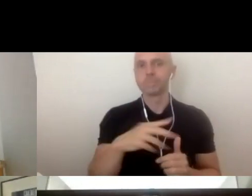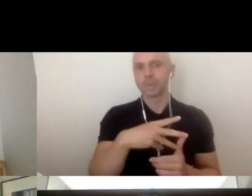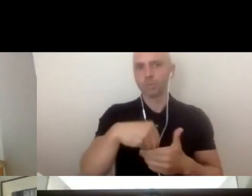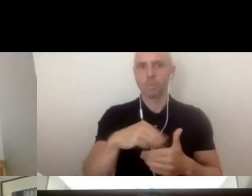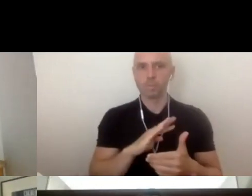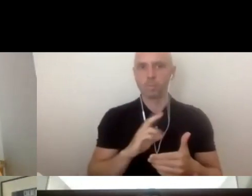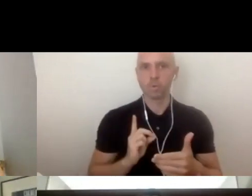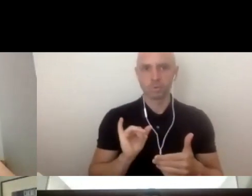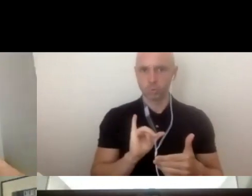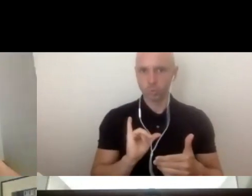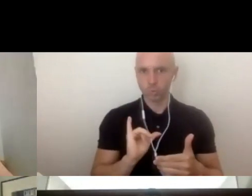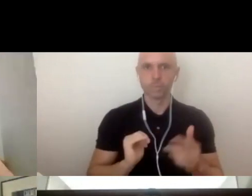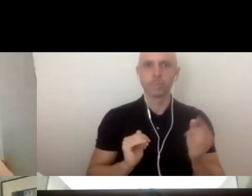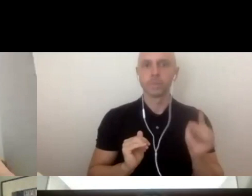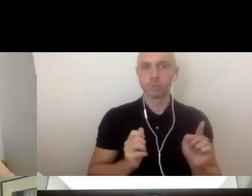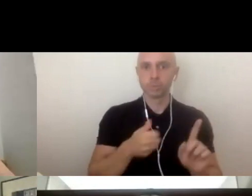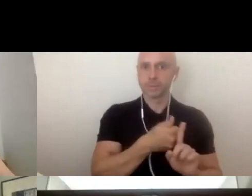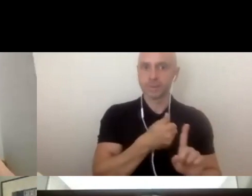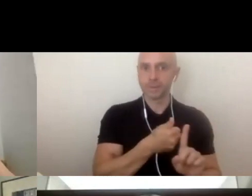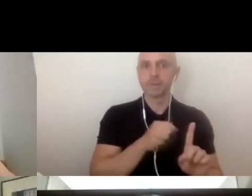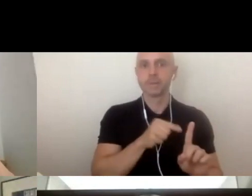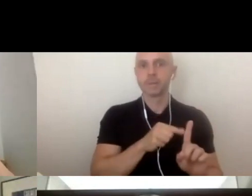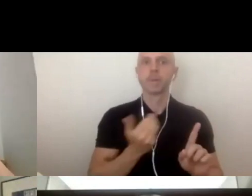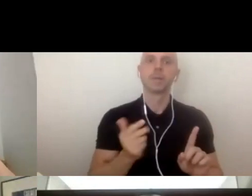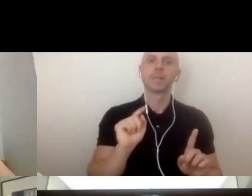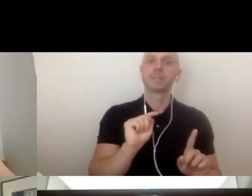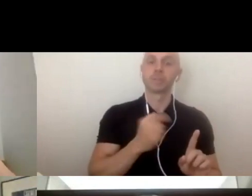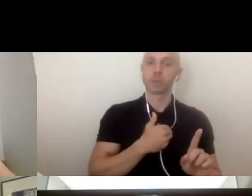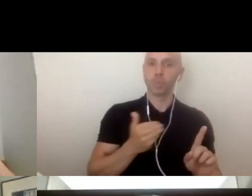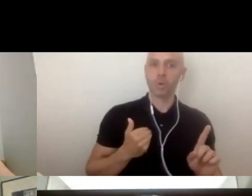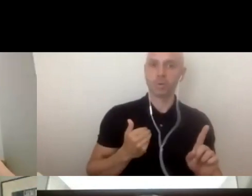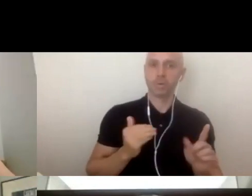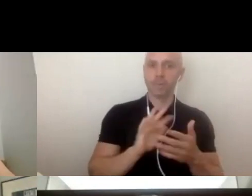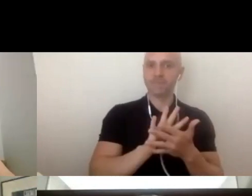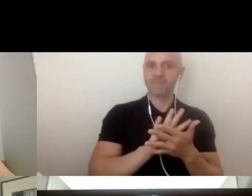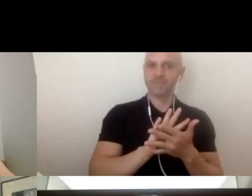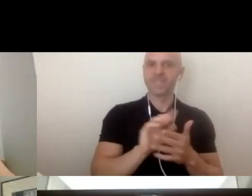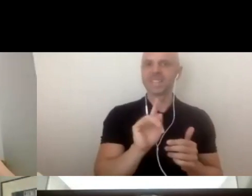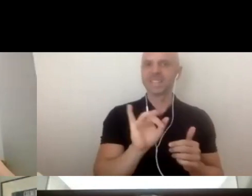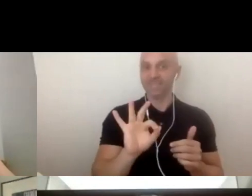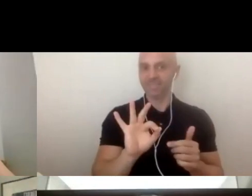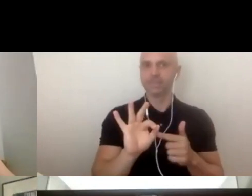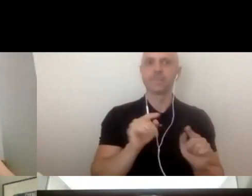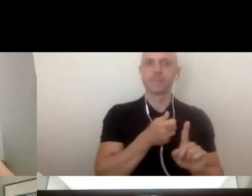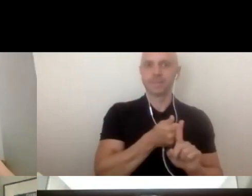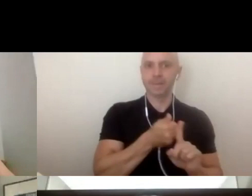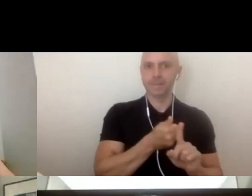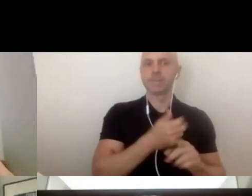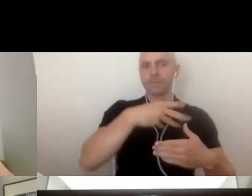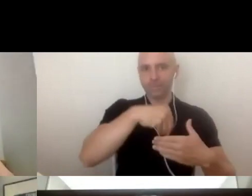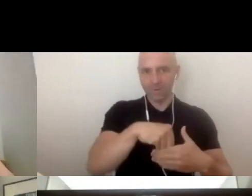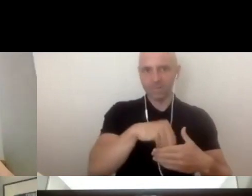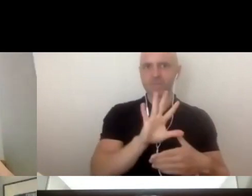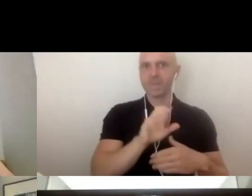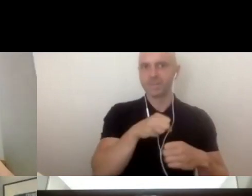Toronto International Film Festival's 5-year campaign focused on gender parity, Share Her Journey,